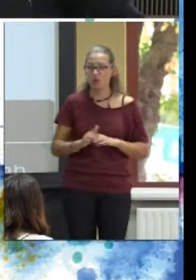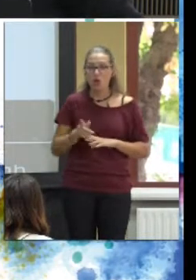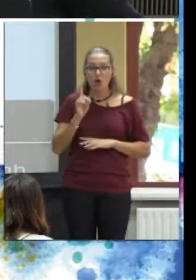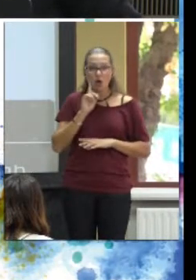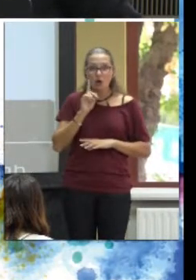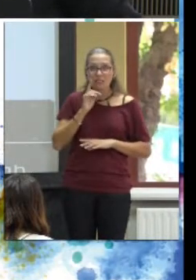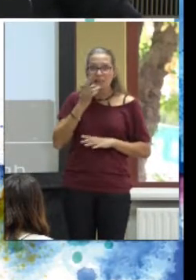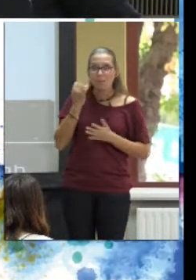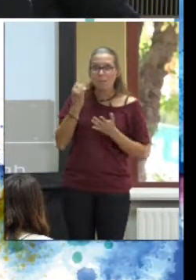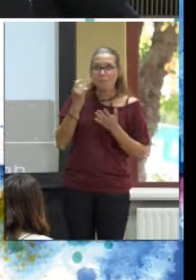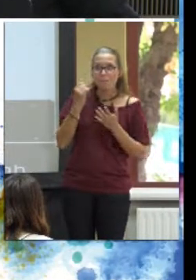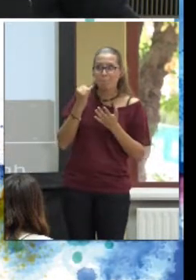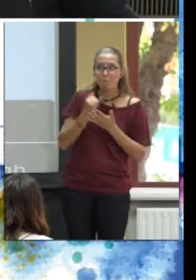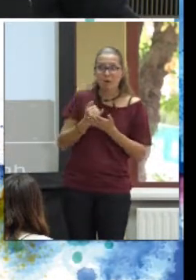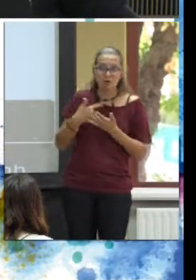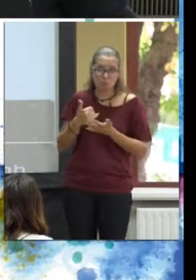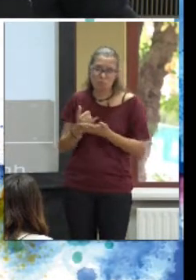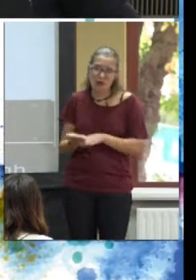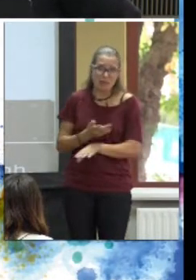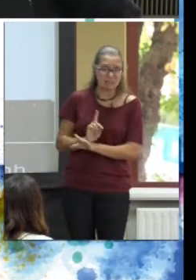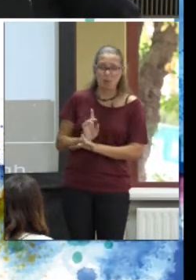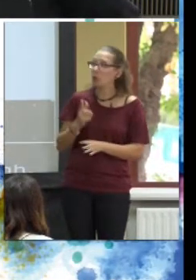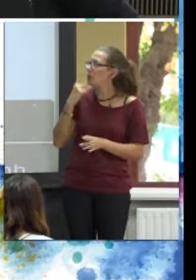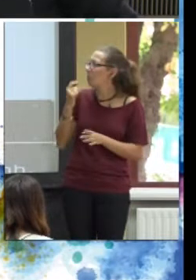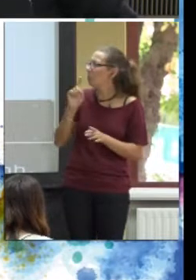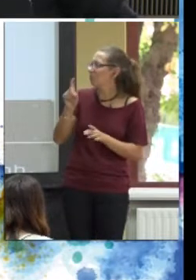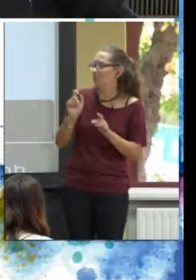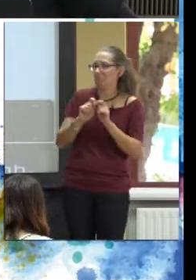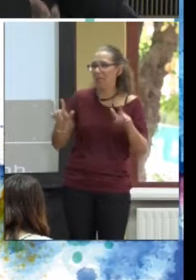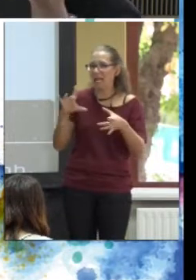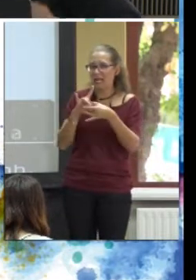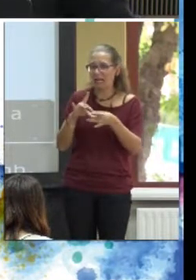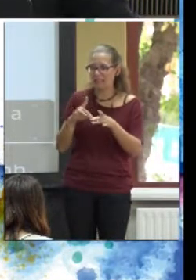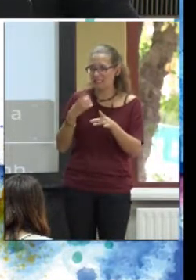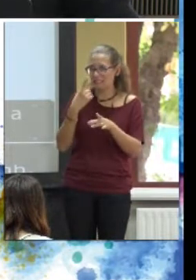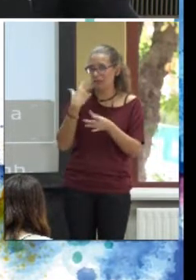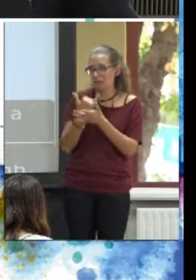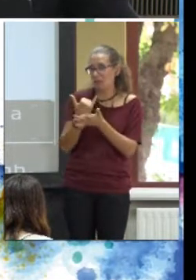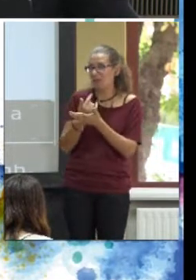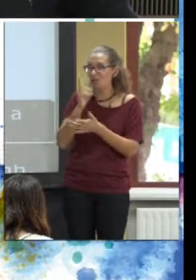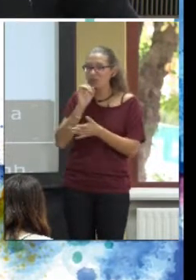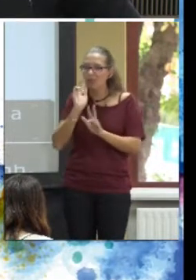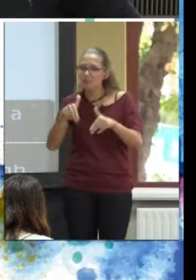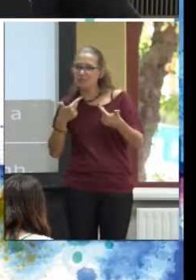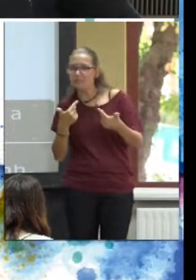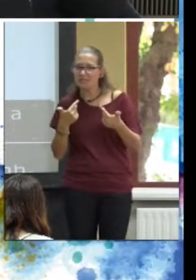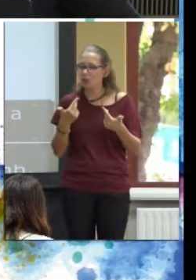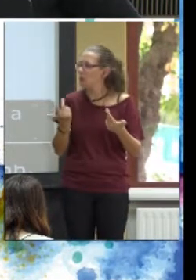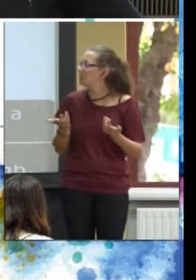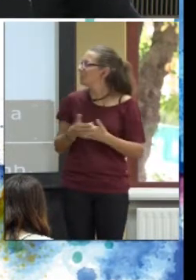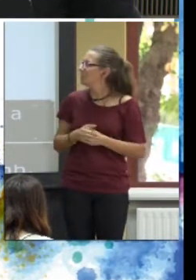long-lasting process. I don't know if I will be able to open this link. No,